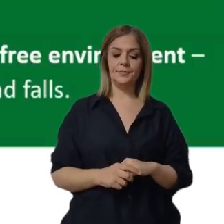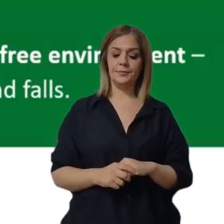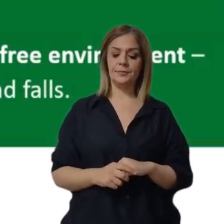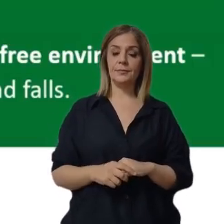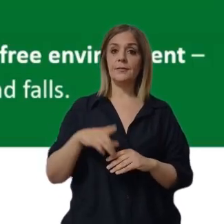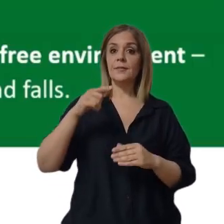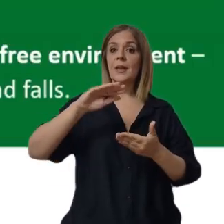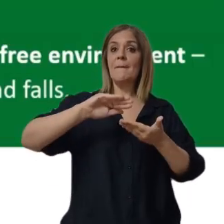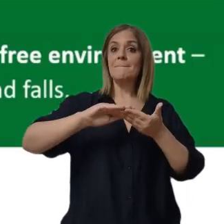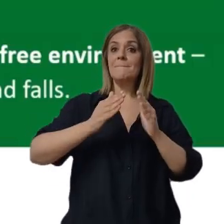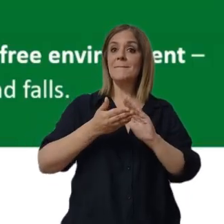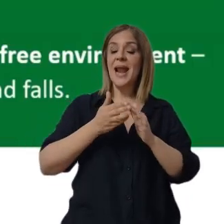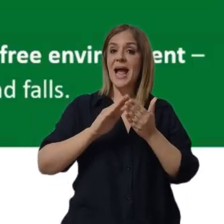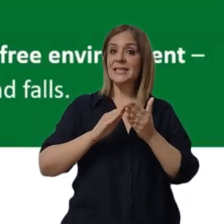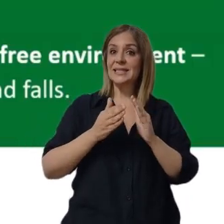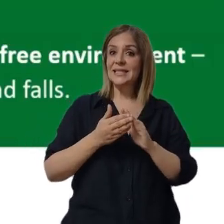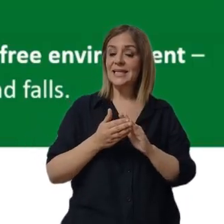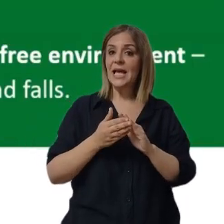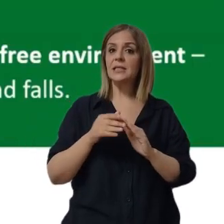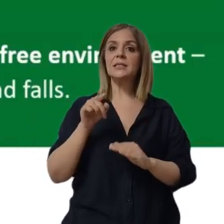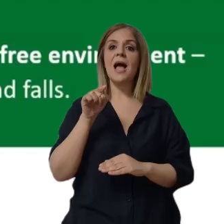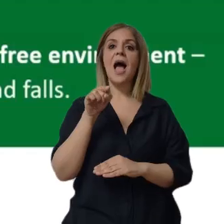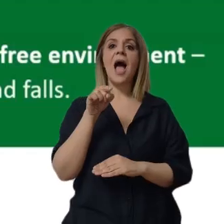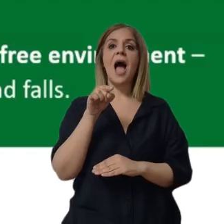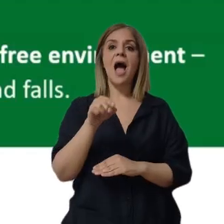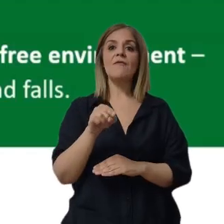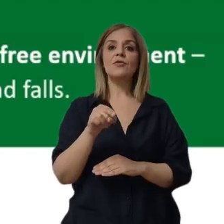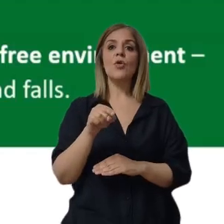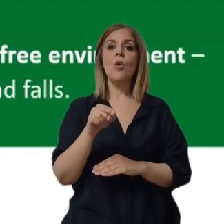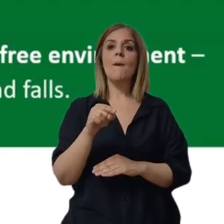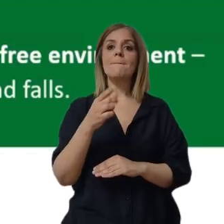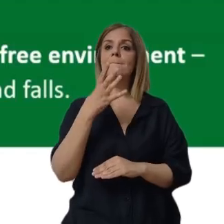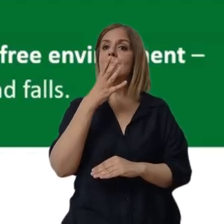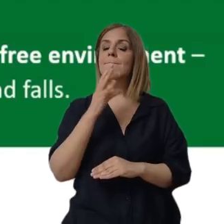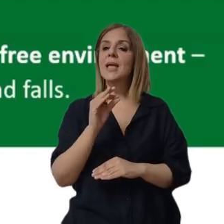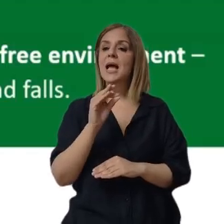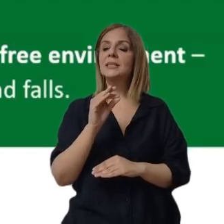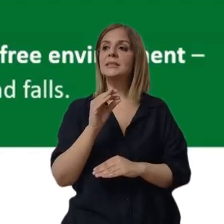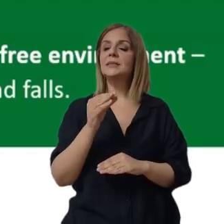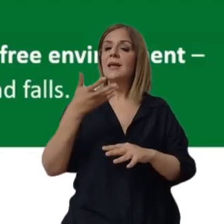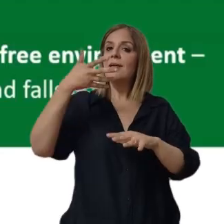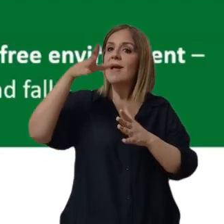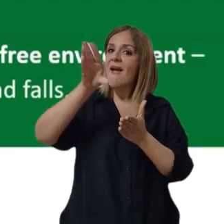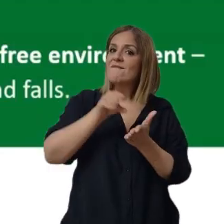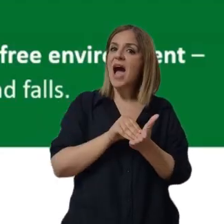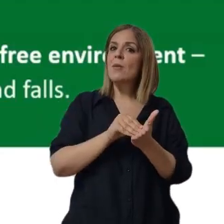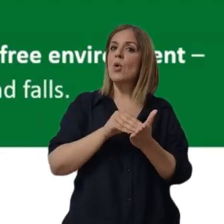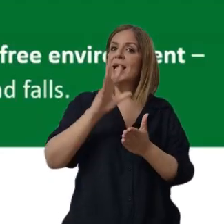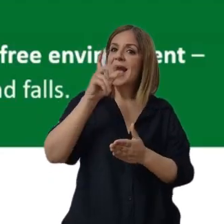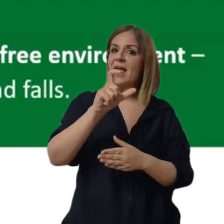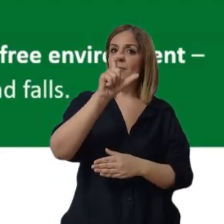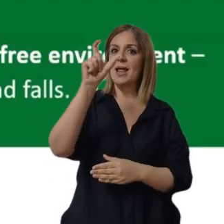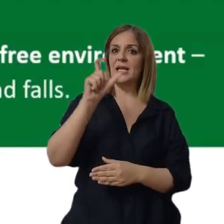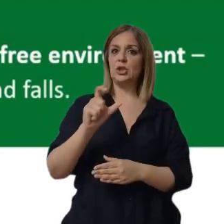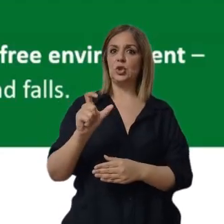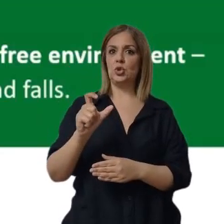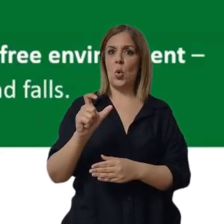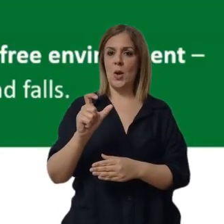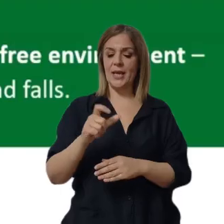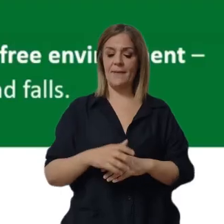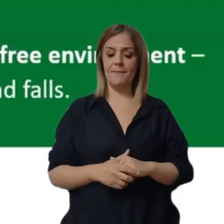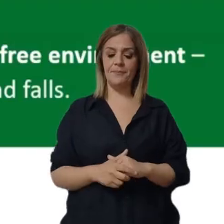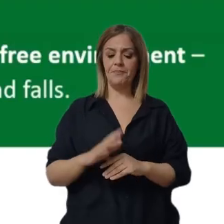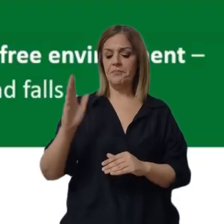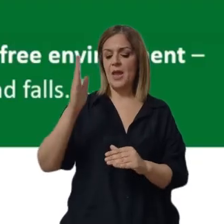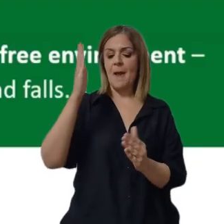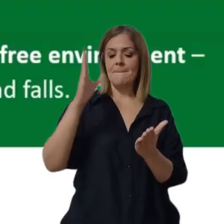are practices that we can adapt in our daily habits. So,